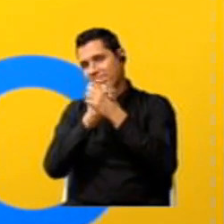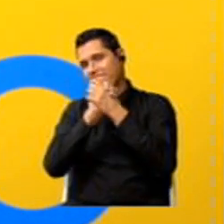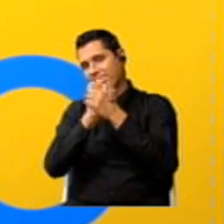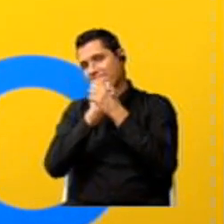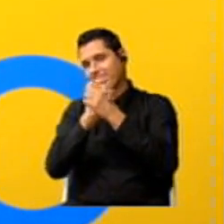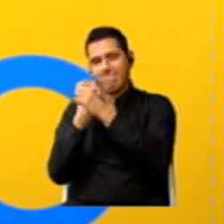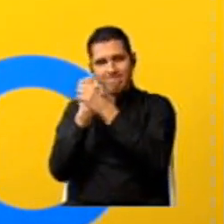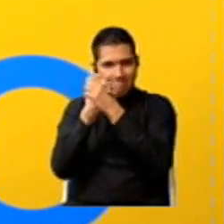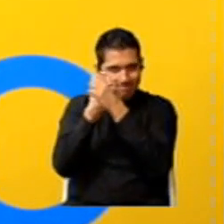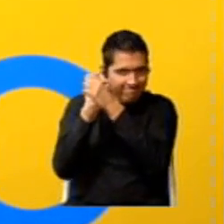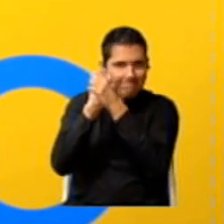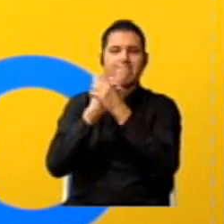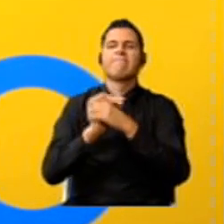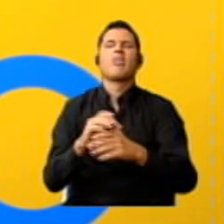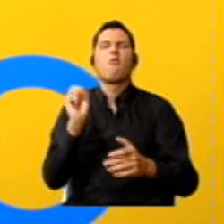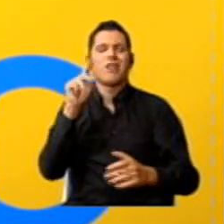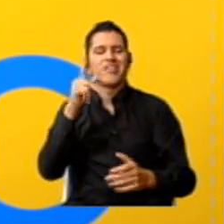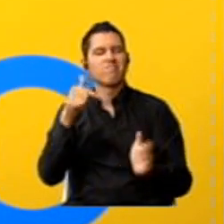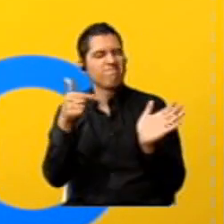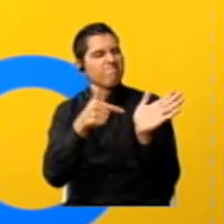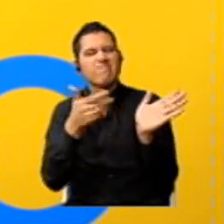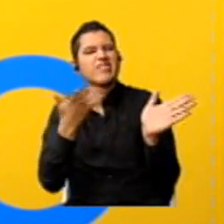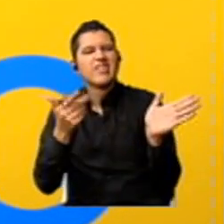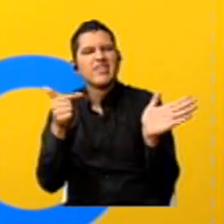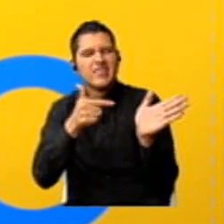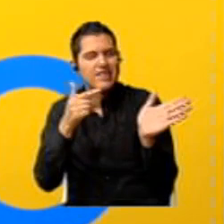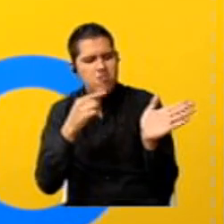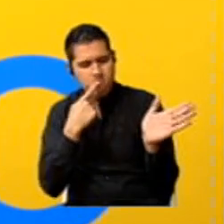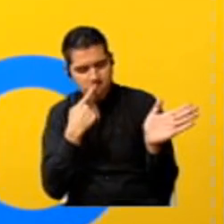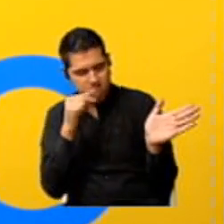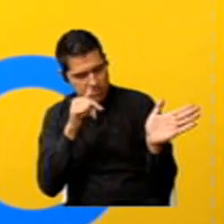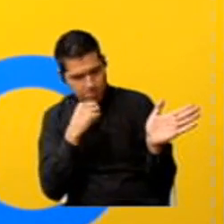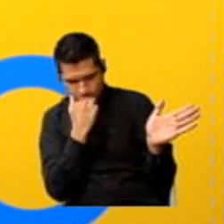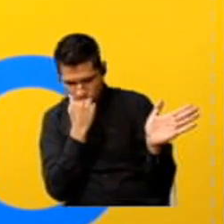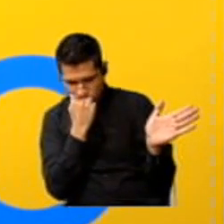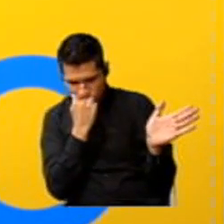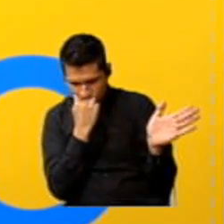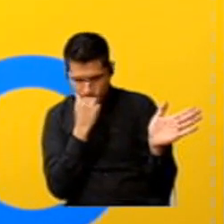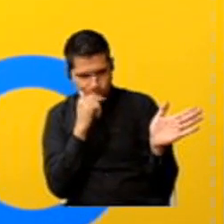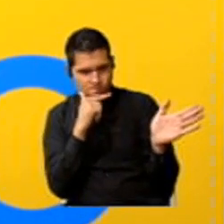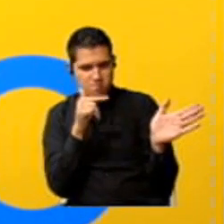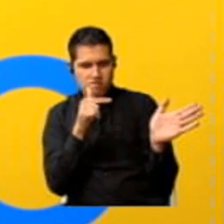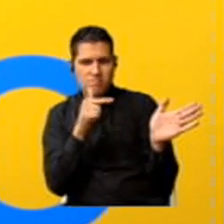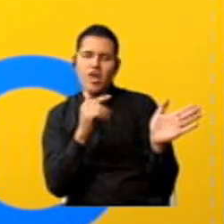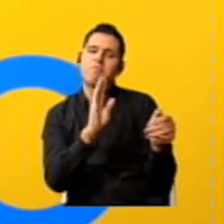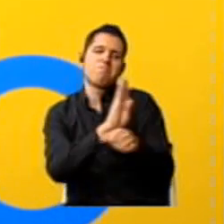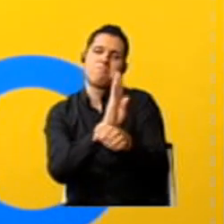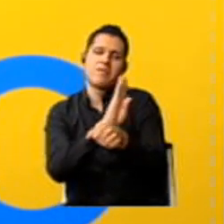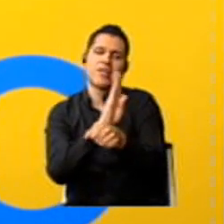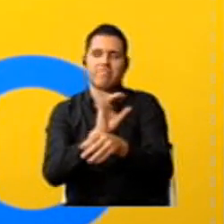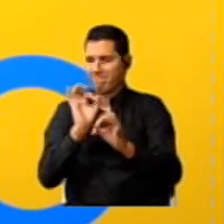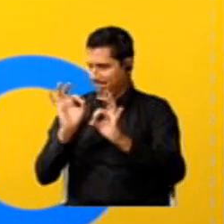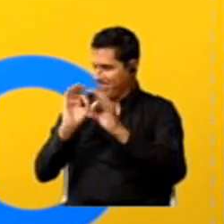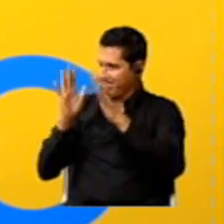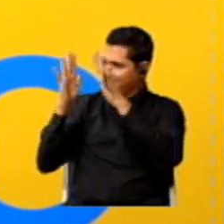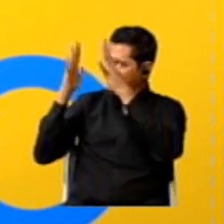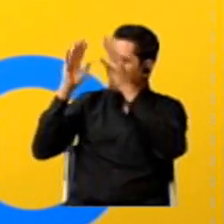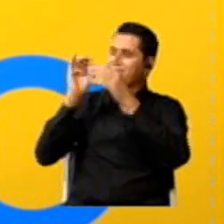Excellent. Let's see, what's this? Oh, this is the bank. Very